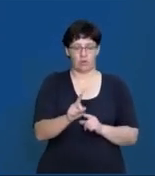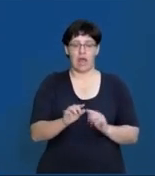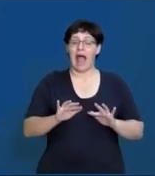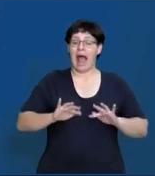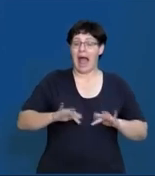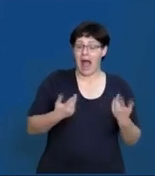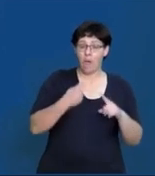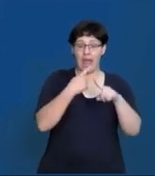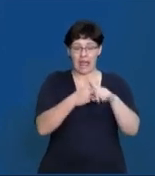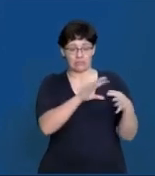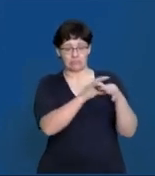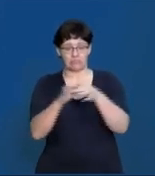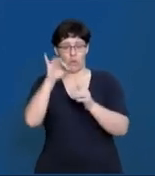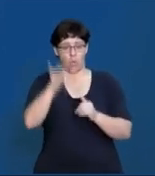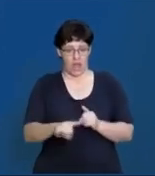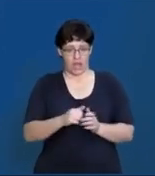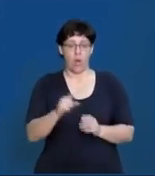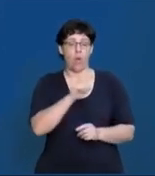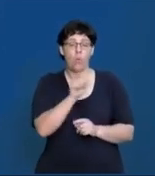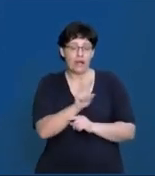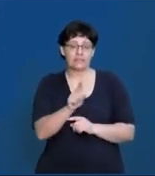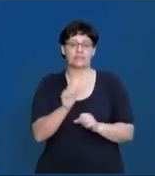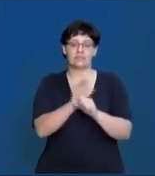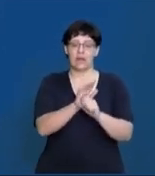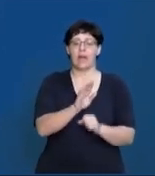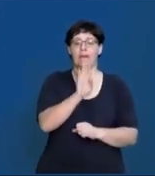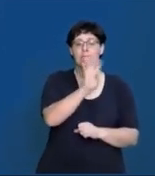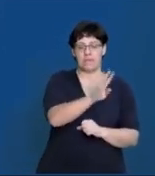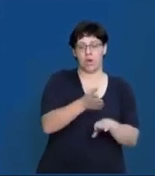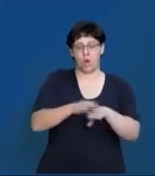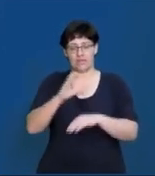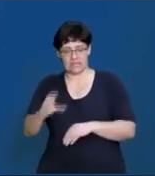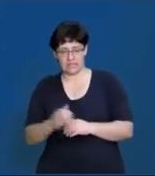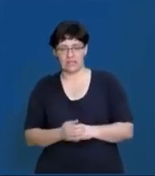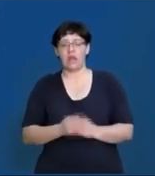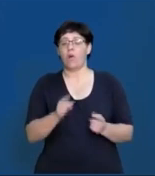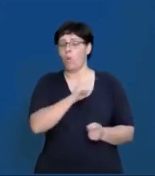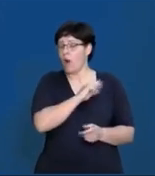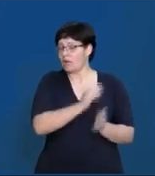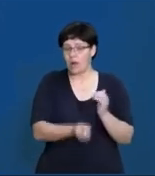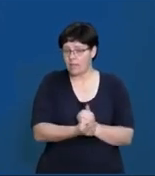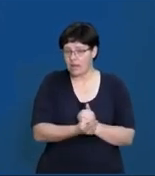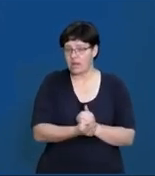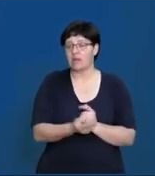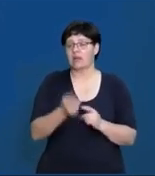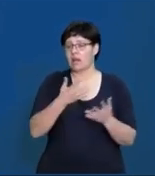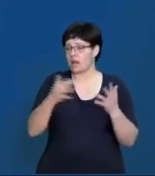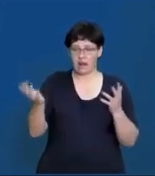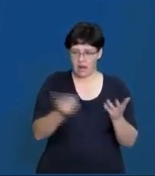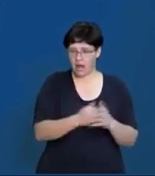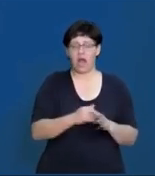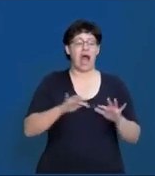there. Right, examples of these are: how is X related to Y? What is the impact of B on C? What